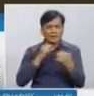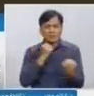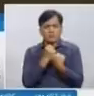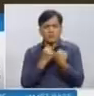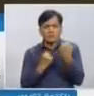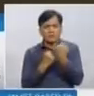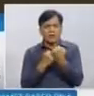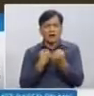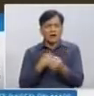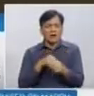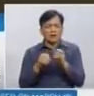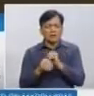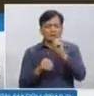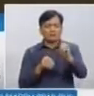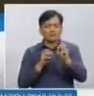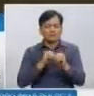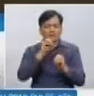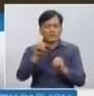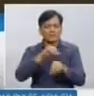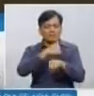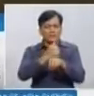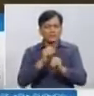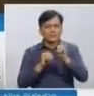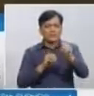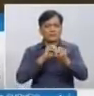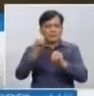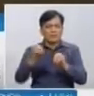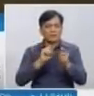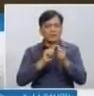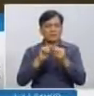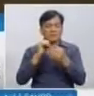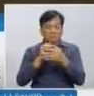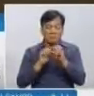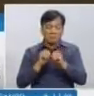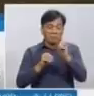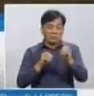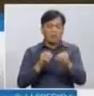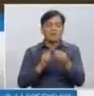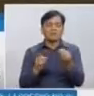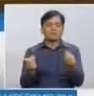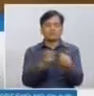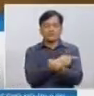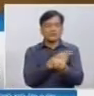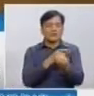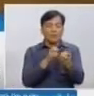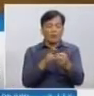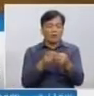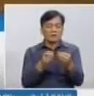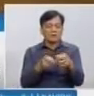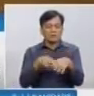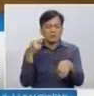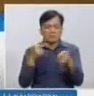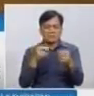supporters whom I appointed to public office and then dismissed or caused to resign. I need